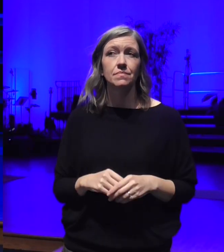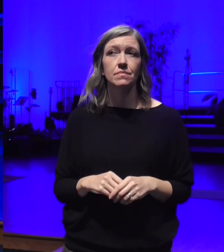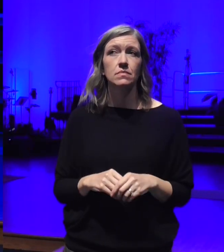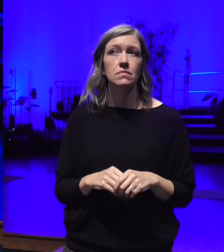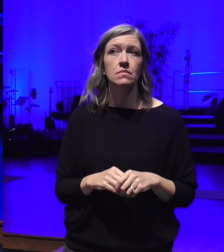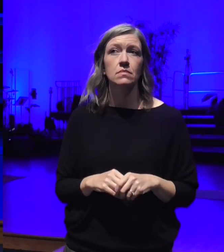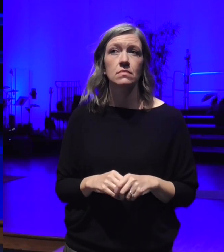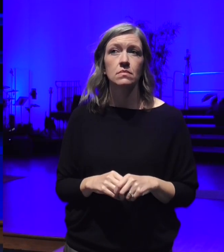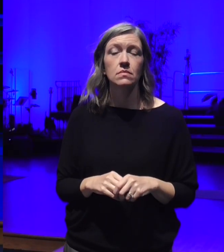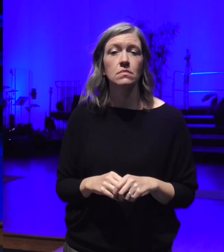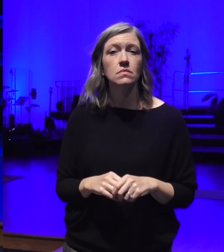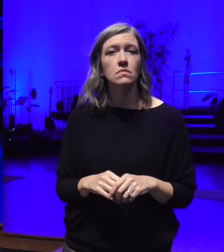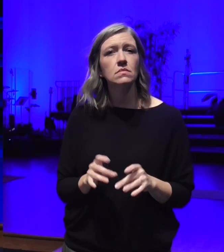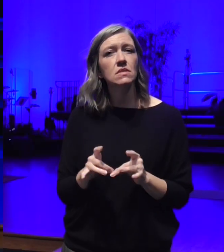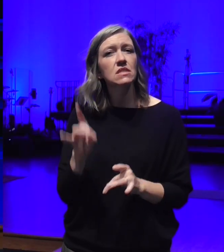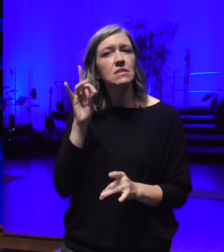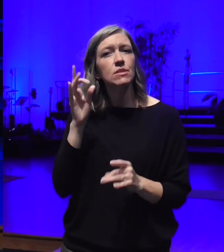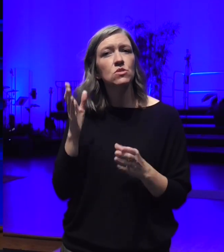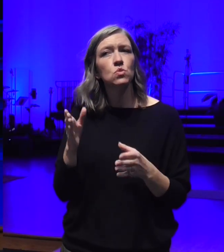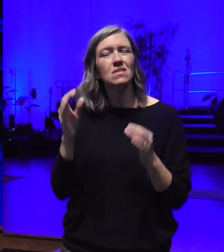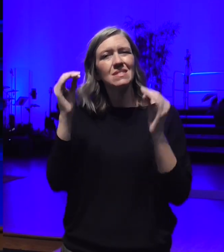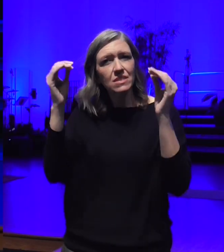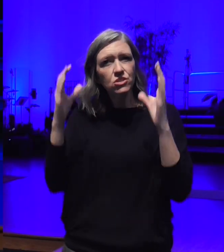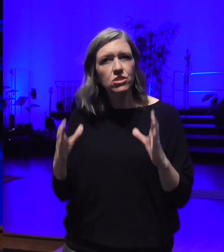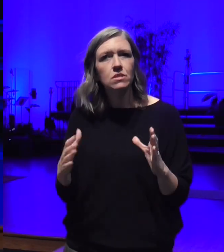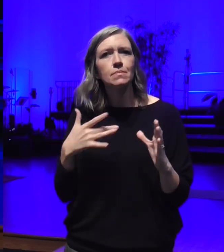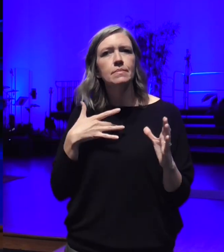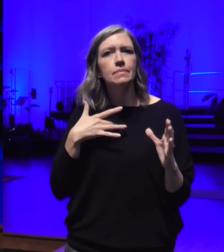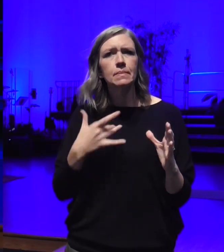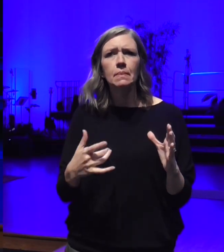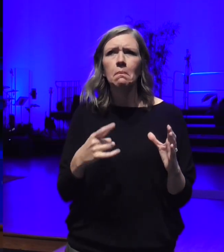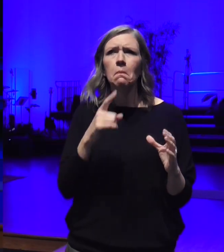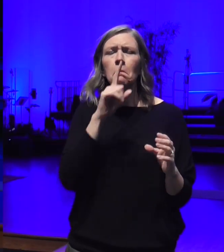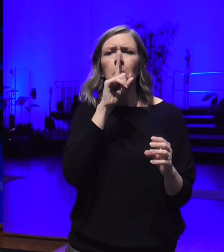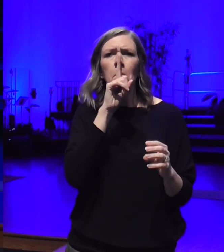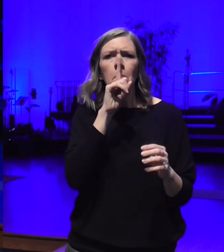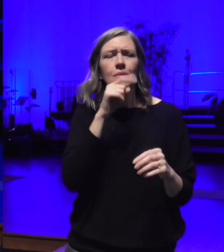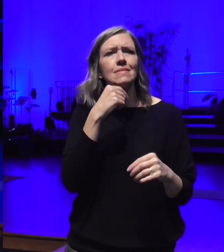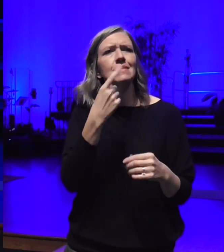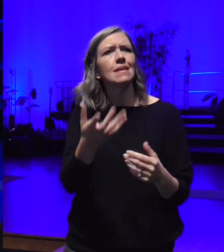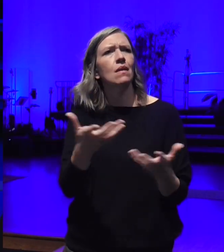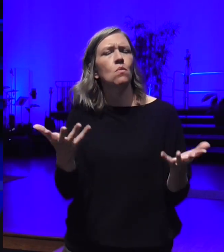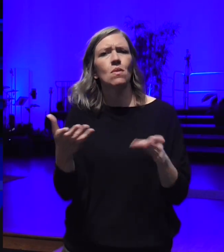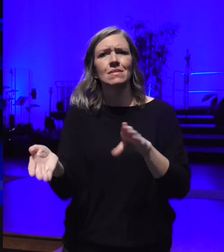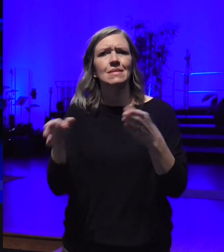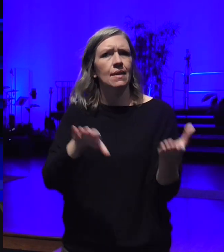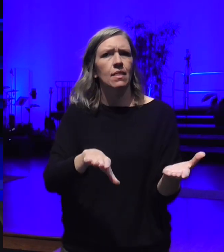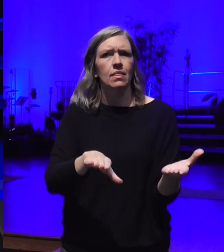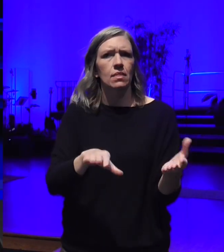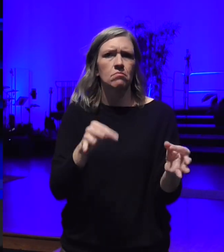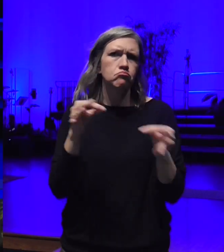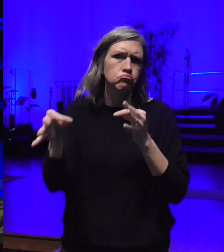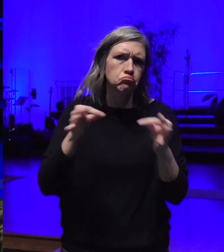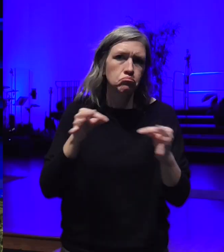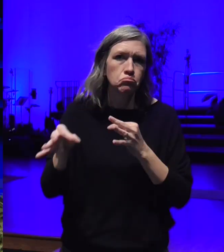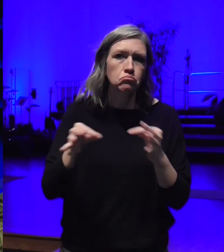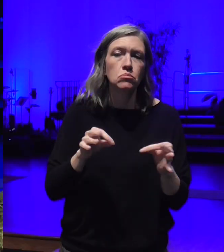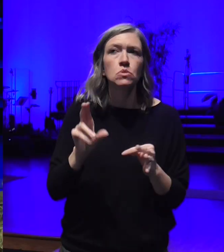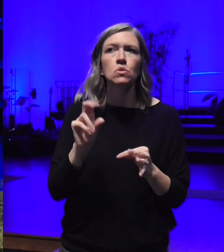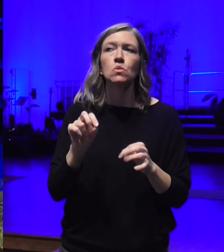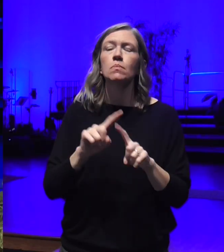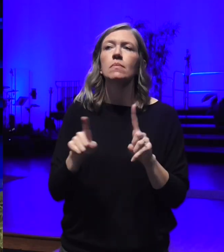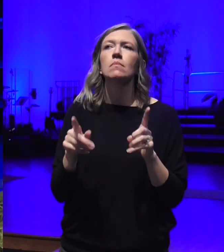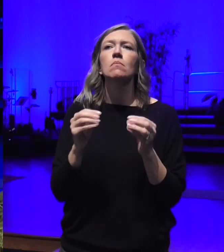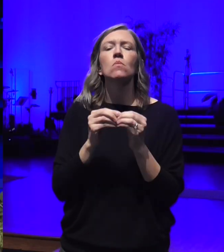The great spiritual teachers tend not to tell us what death is, but they tell us something about how to face